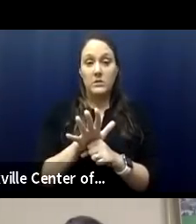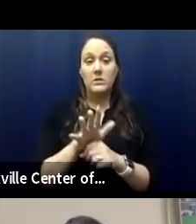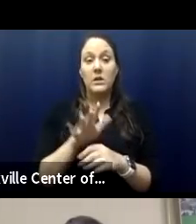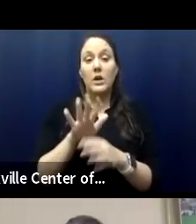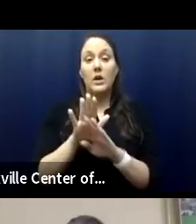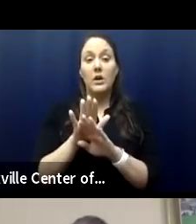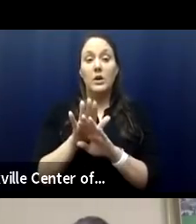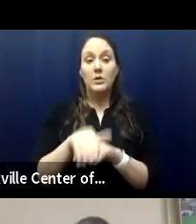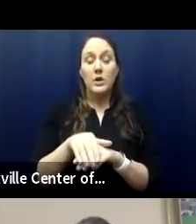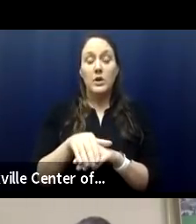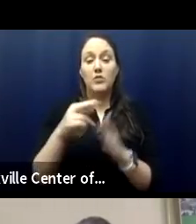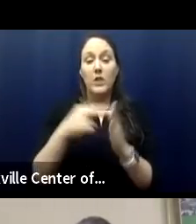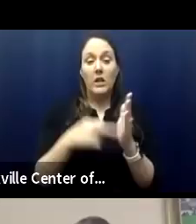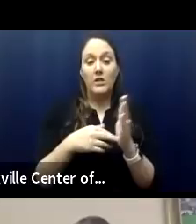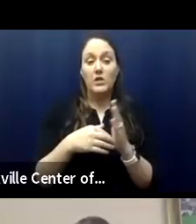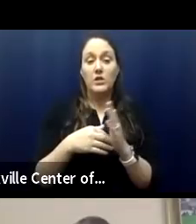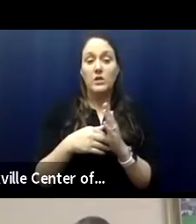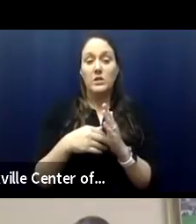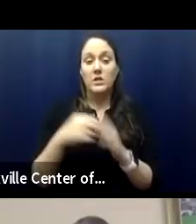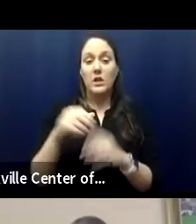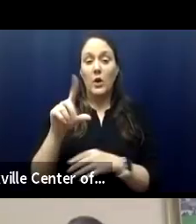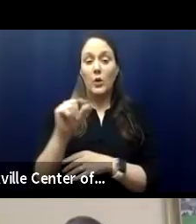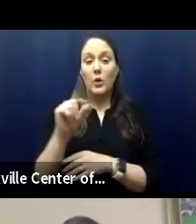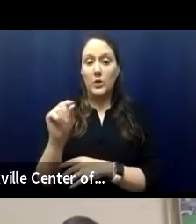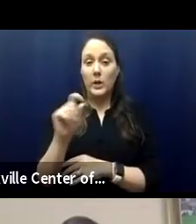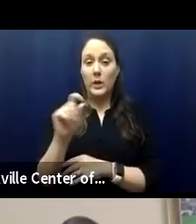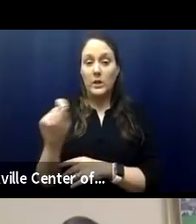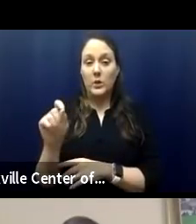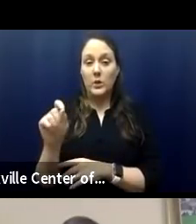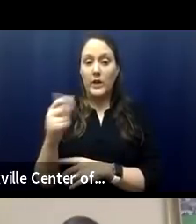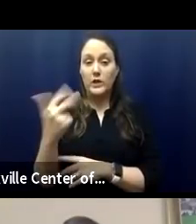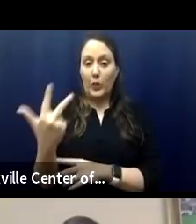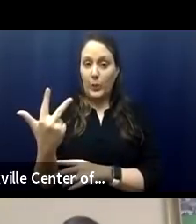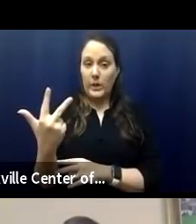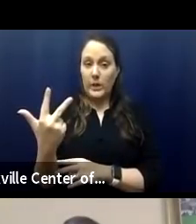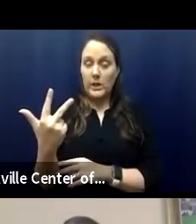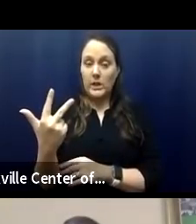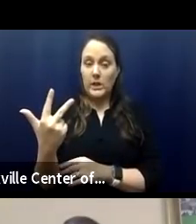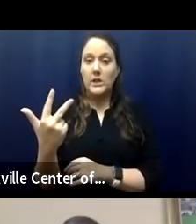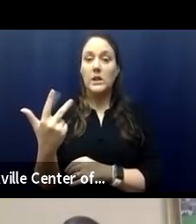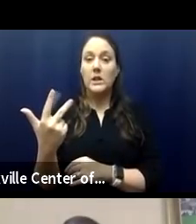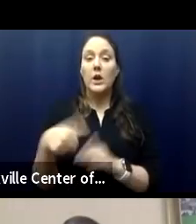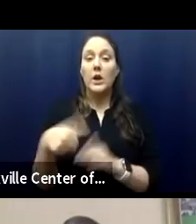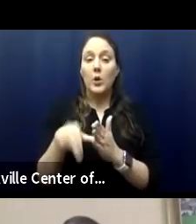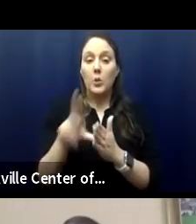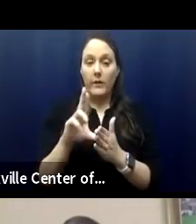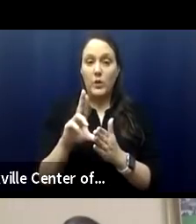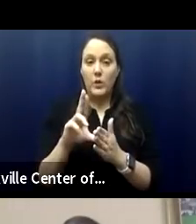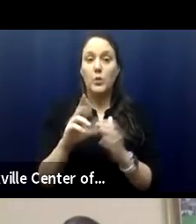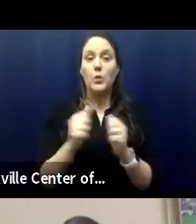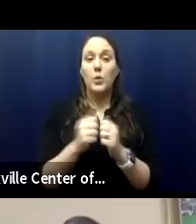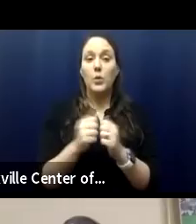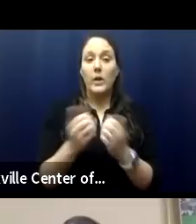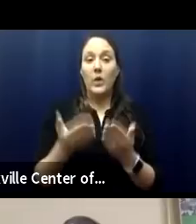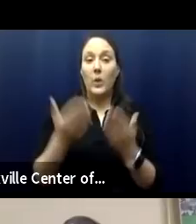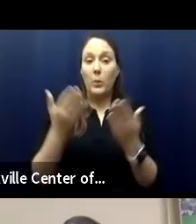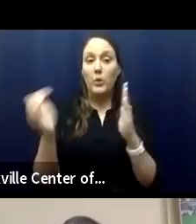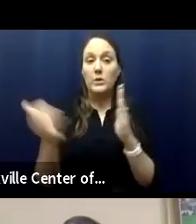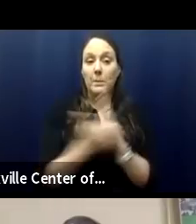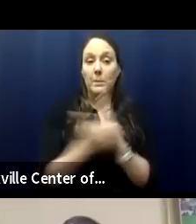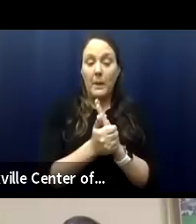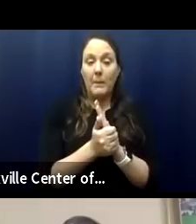suppression at bars regulation 2020-3. review with a proposed amendment 1 to